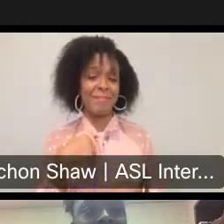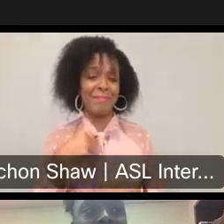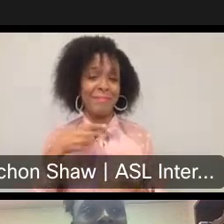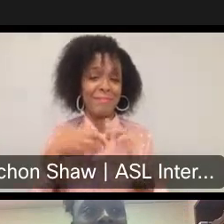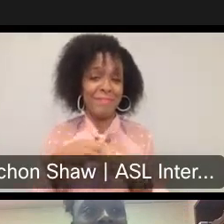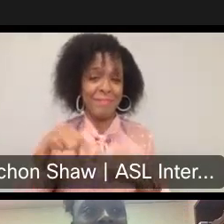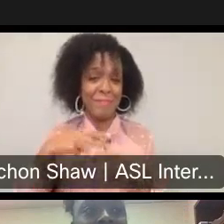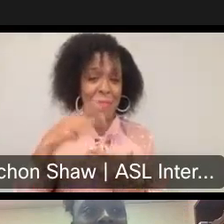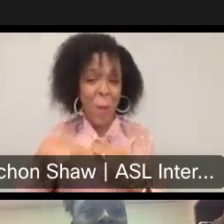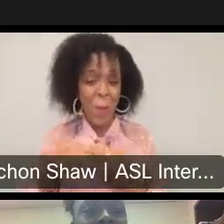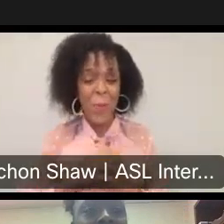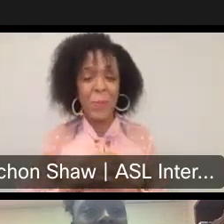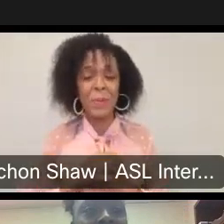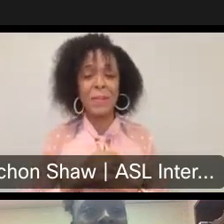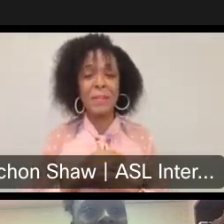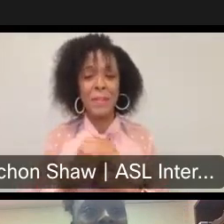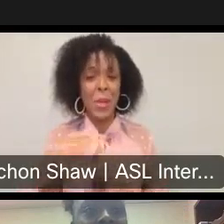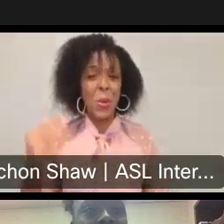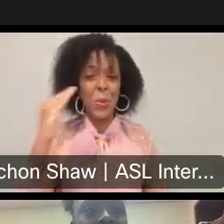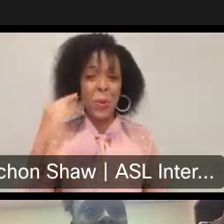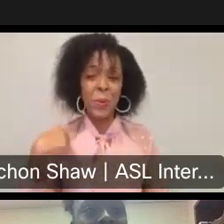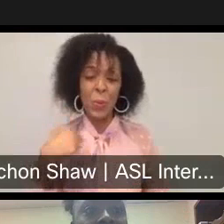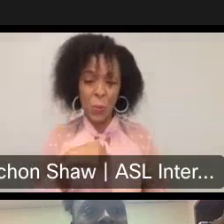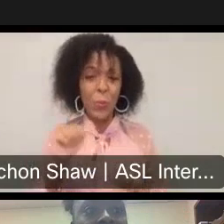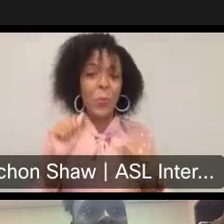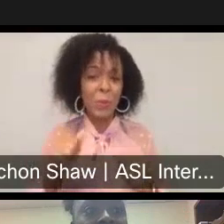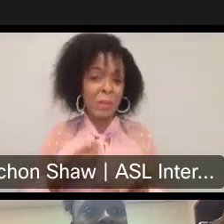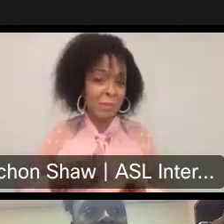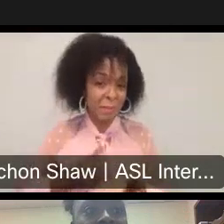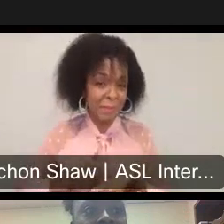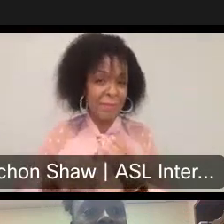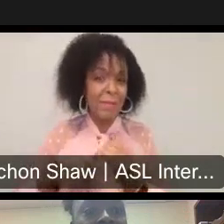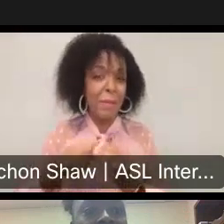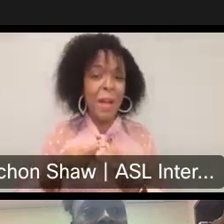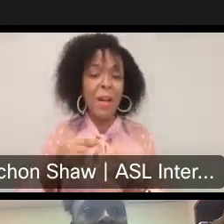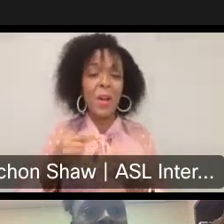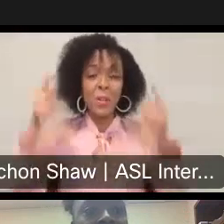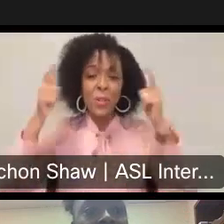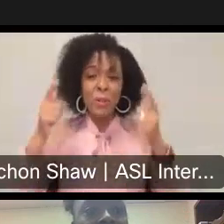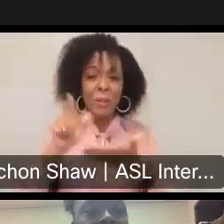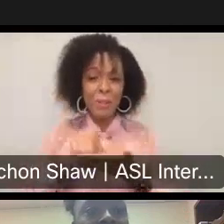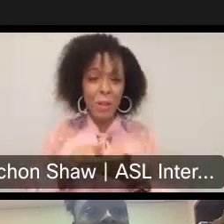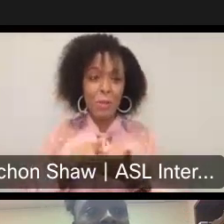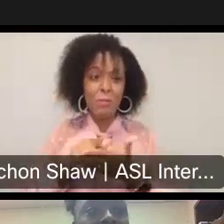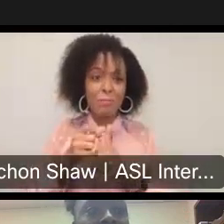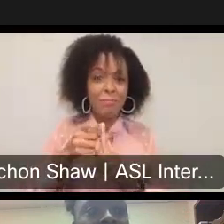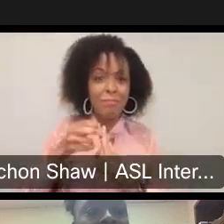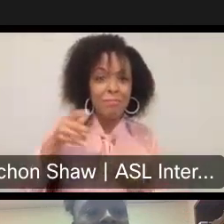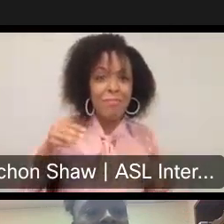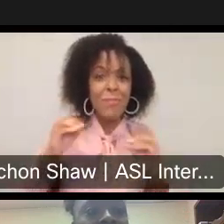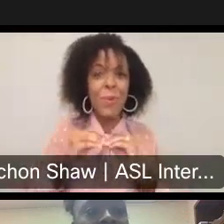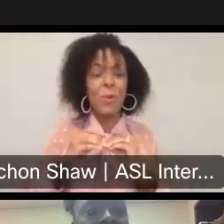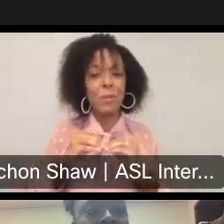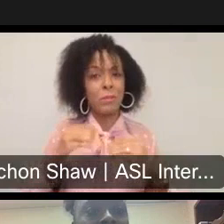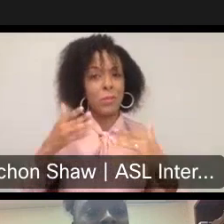to be able to know that we can talk up the Crown Act even more as we go forward, we can share it with our students, share it with